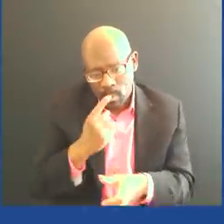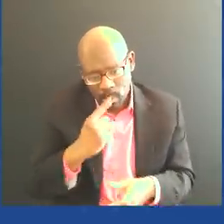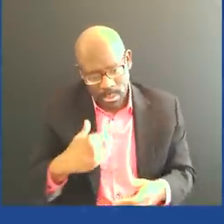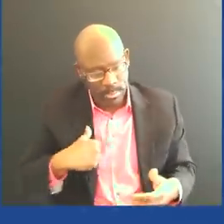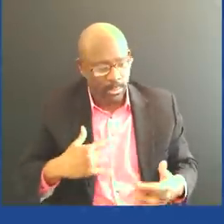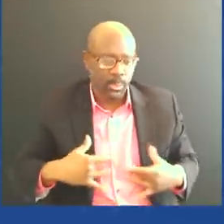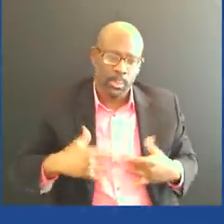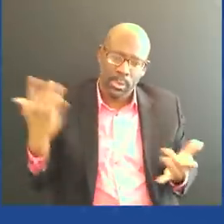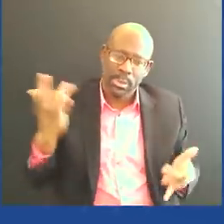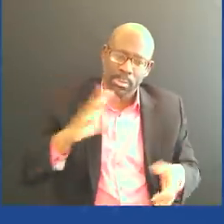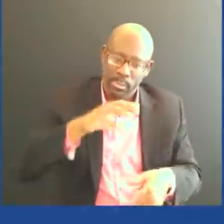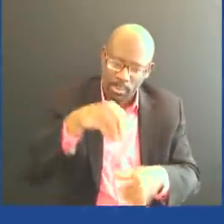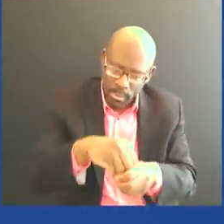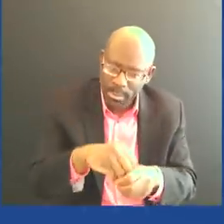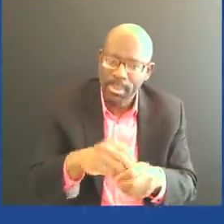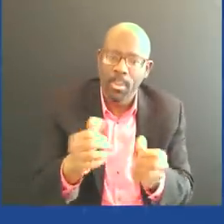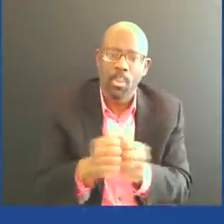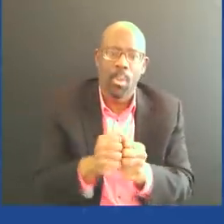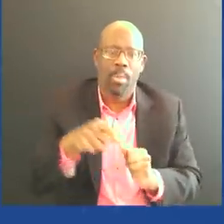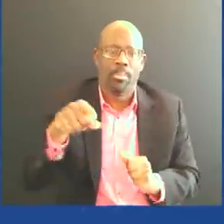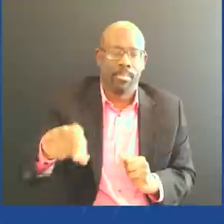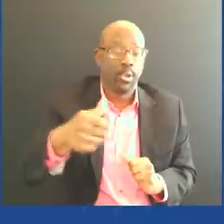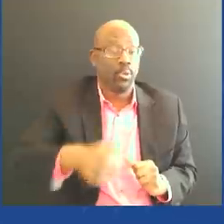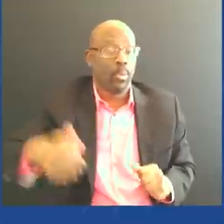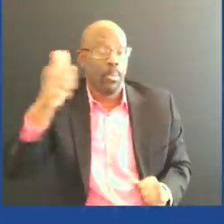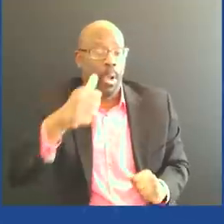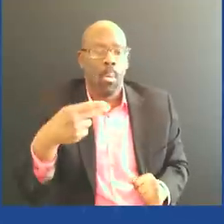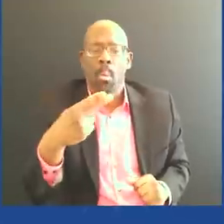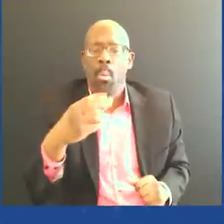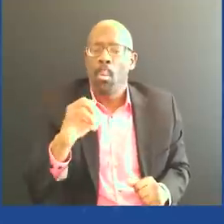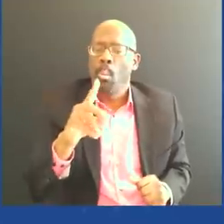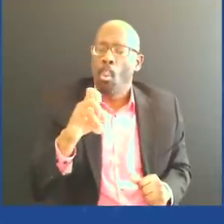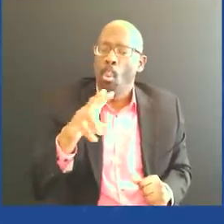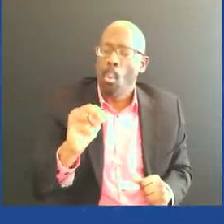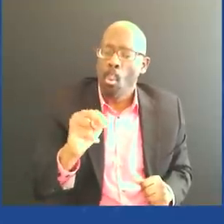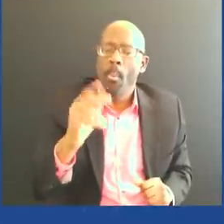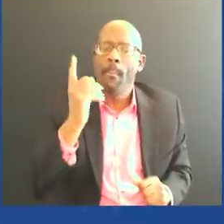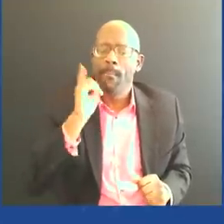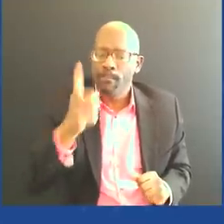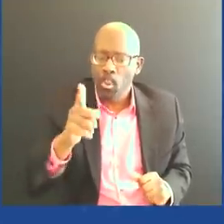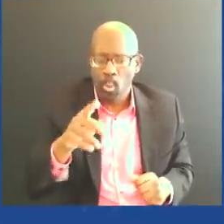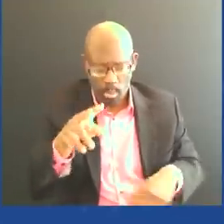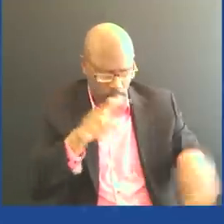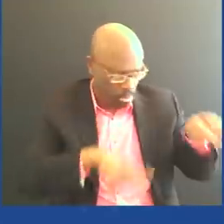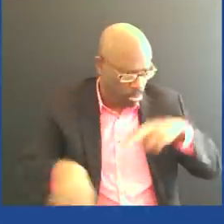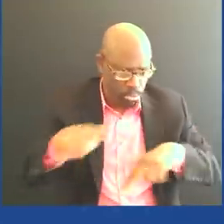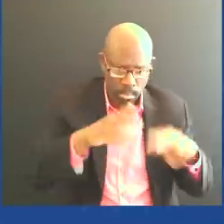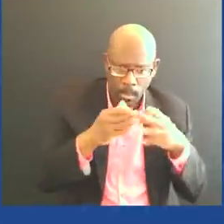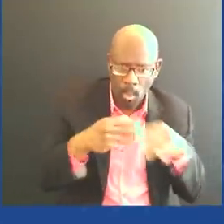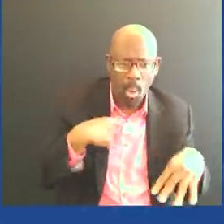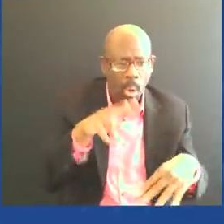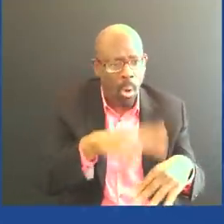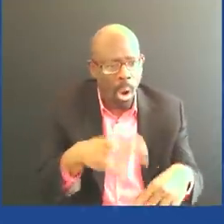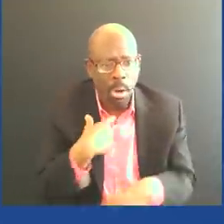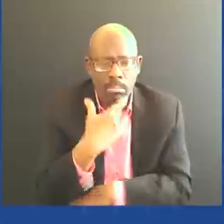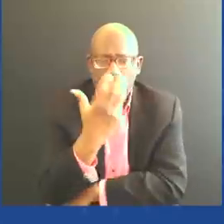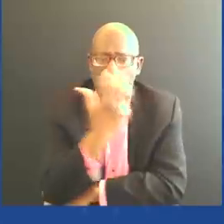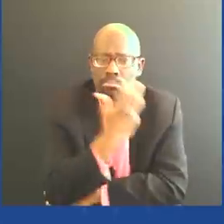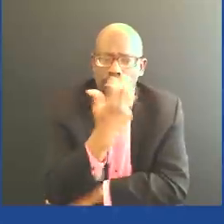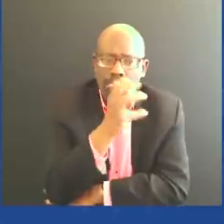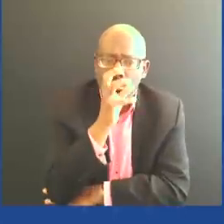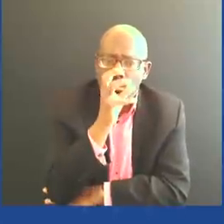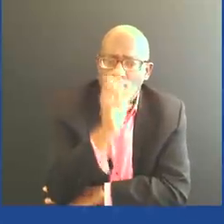yesterday. And I gotta tell you, I was simply blown away. Not only by the incredible technology